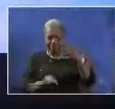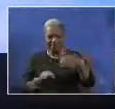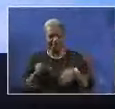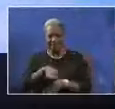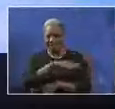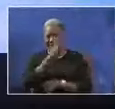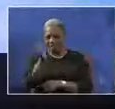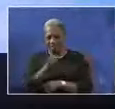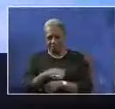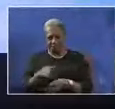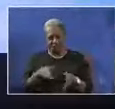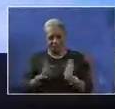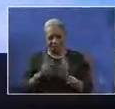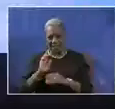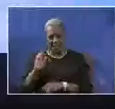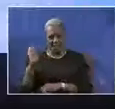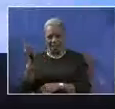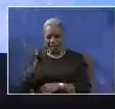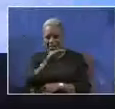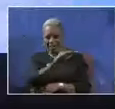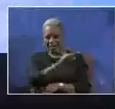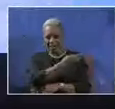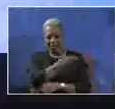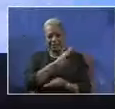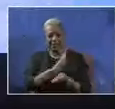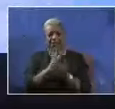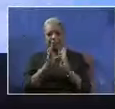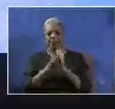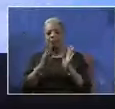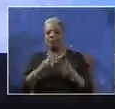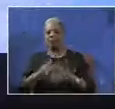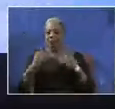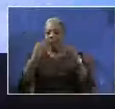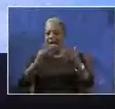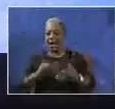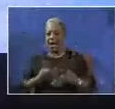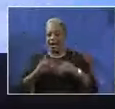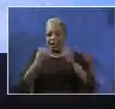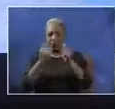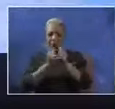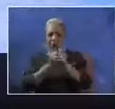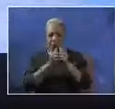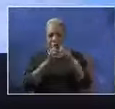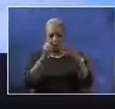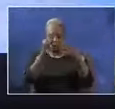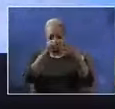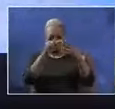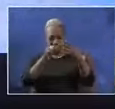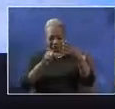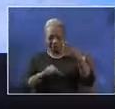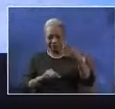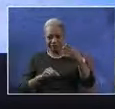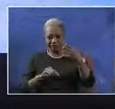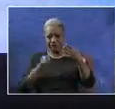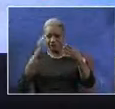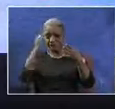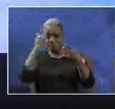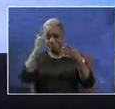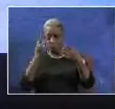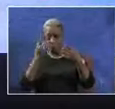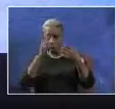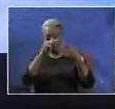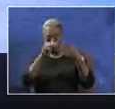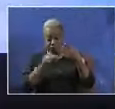us to delight in these things, for these things break down. Help us